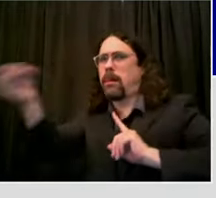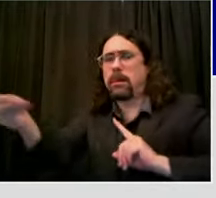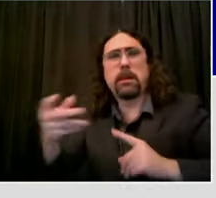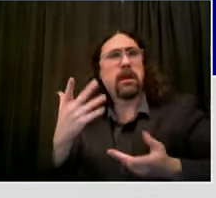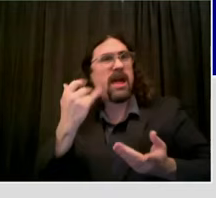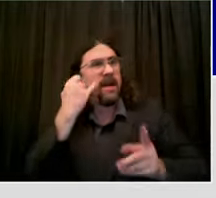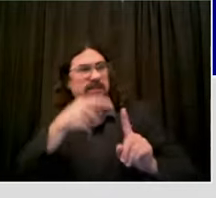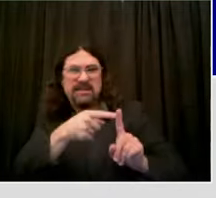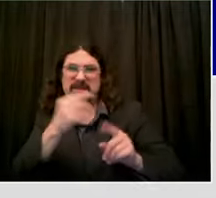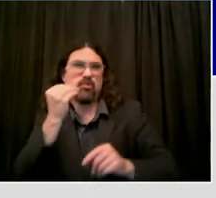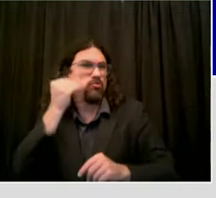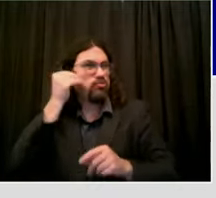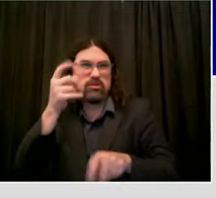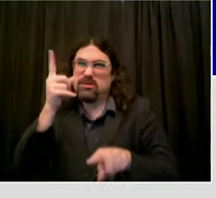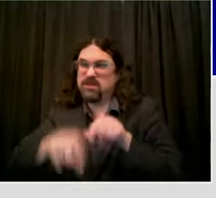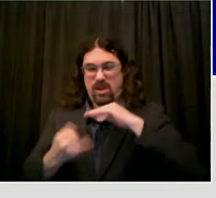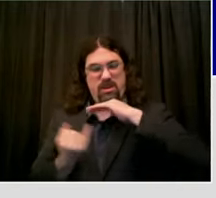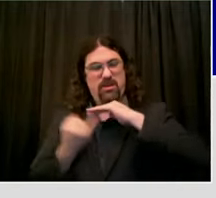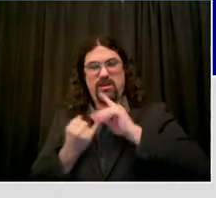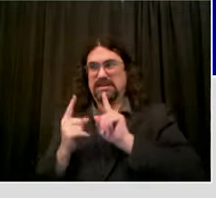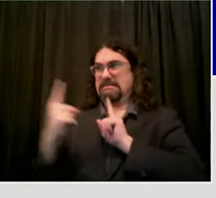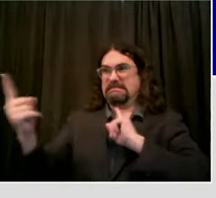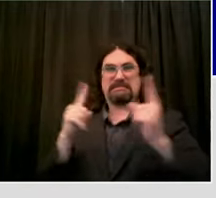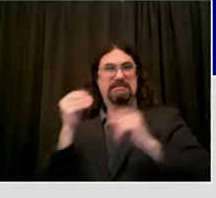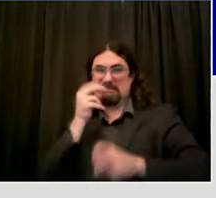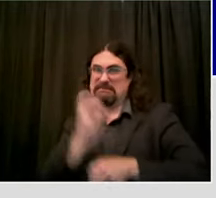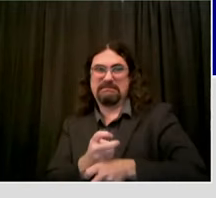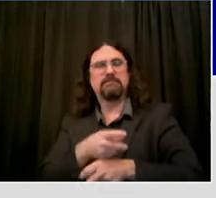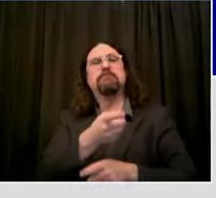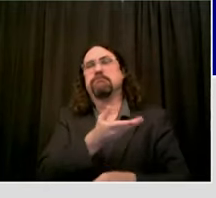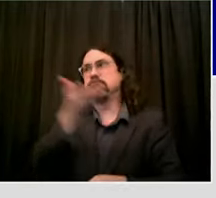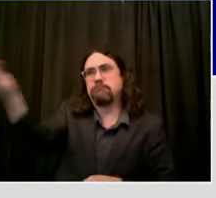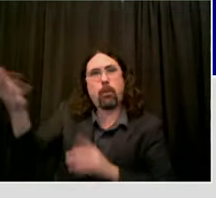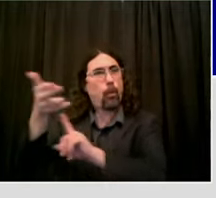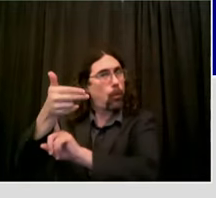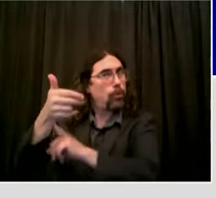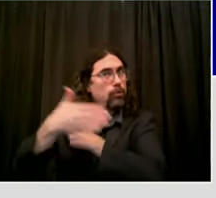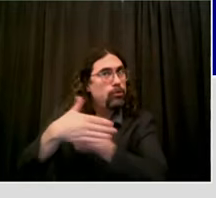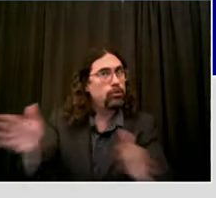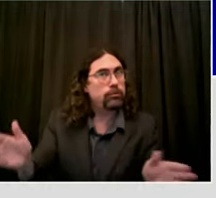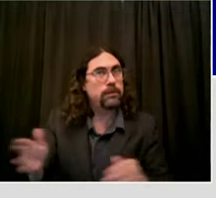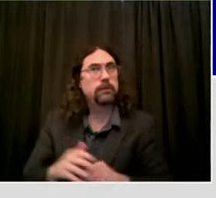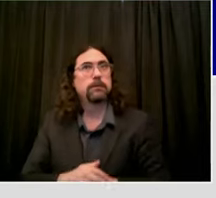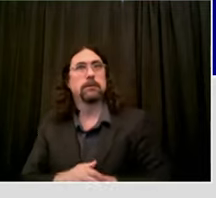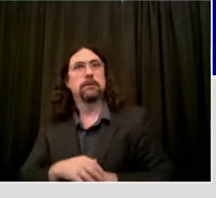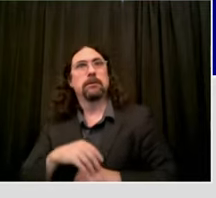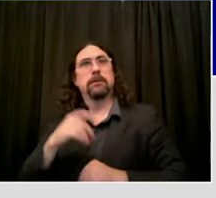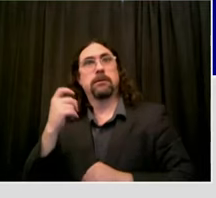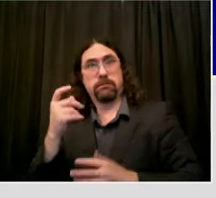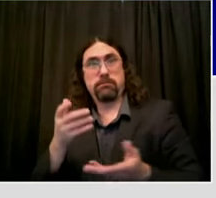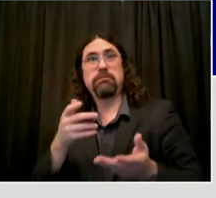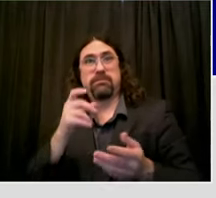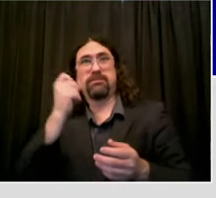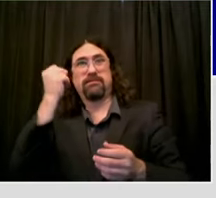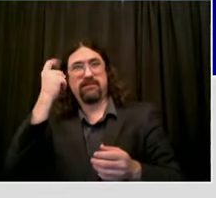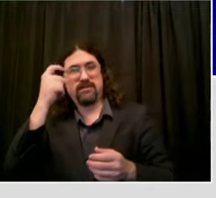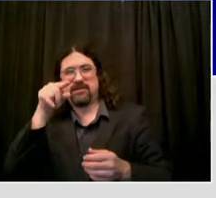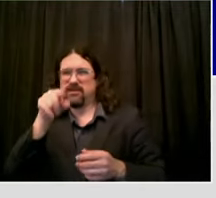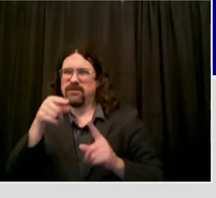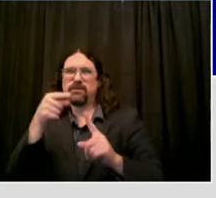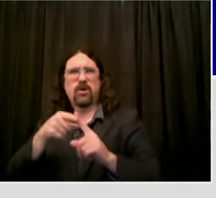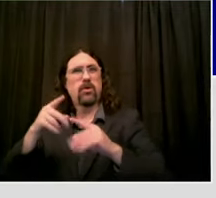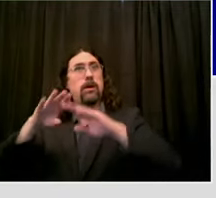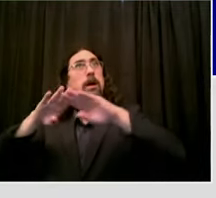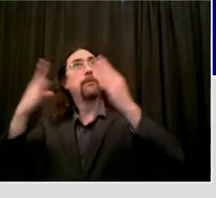to keep pushing back this disease, just at the point where more and more people might come in contact with each other. So yesterday